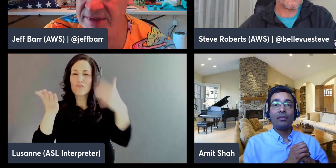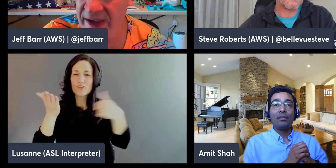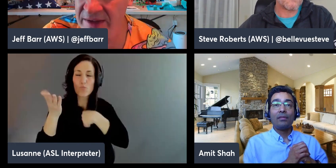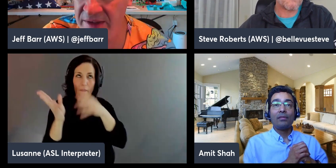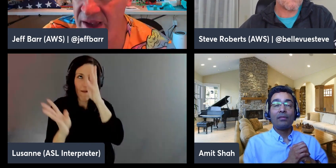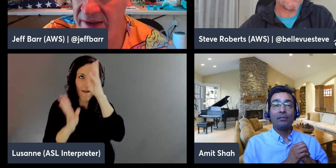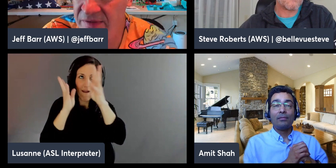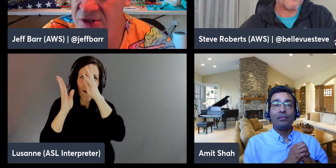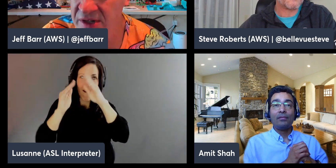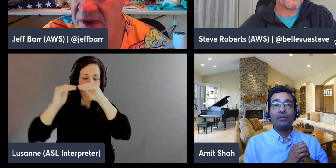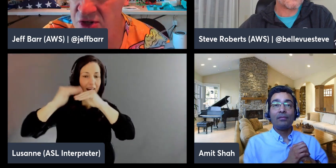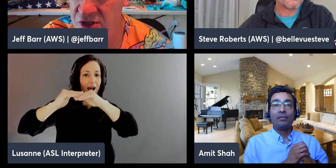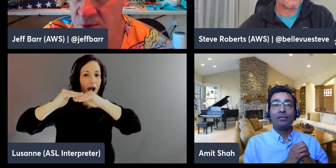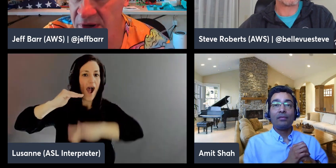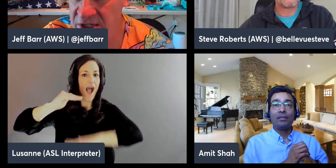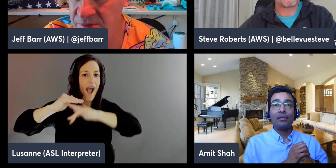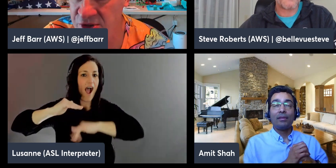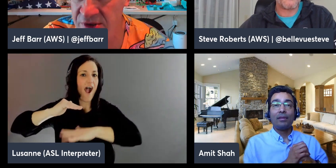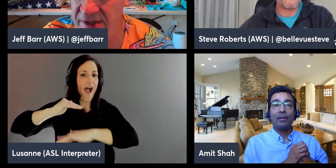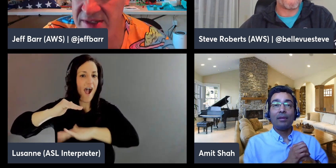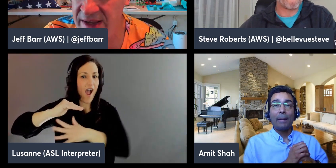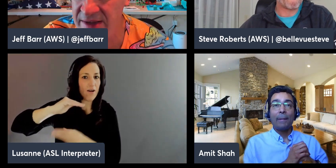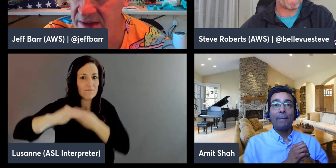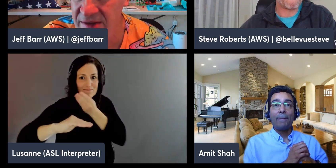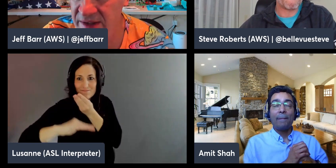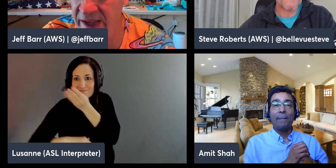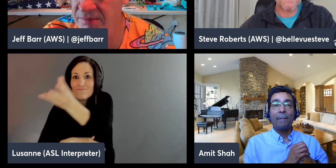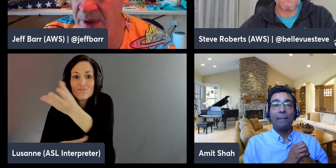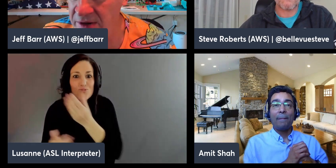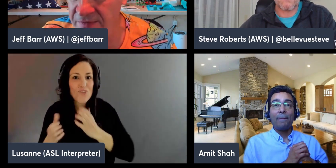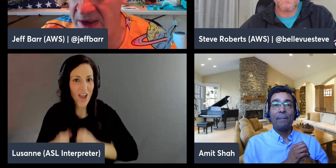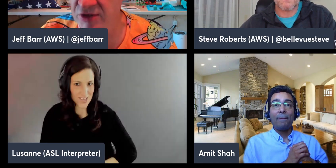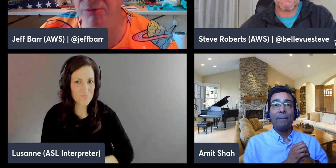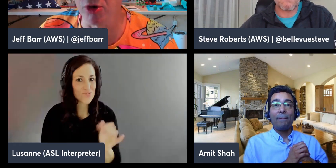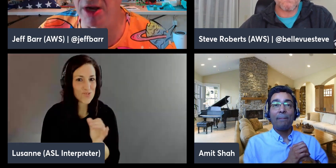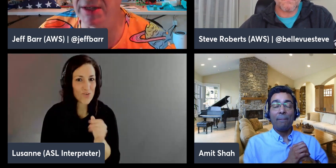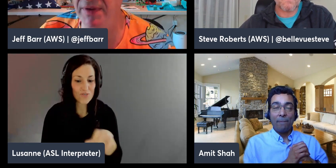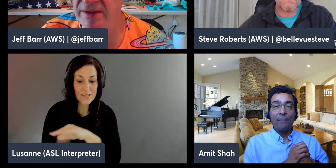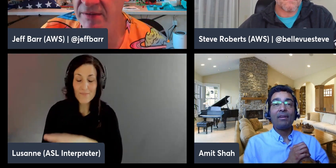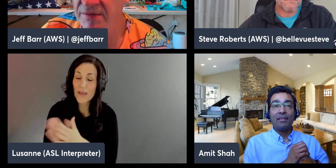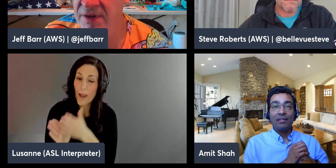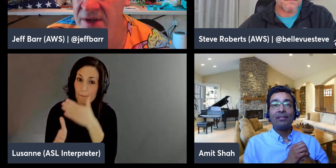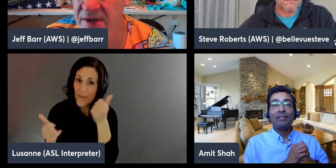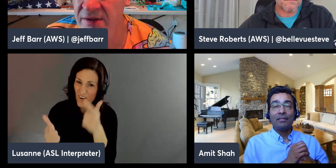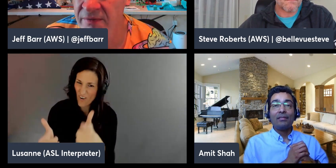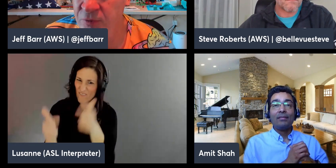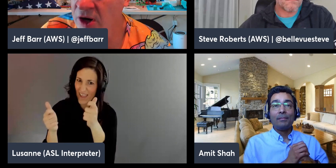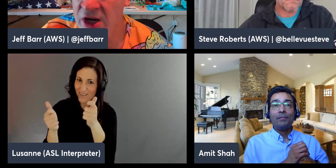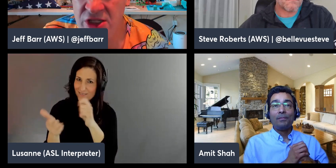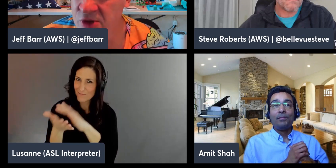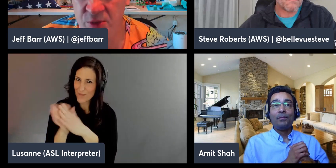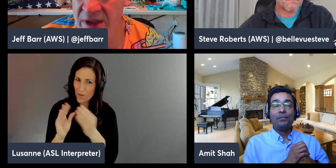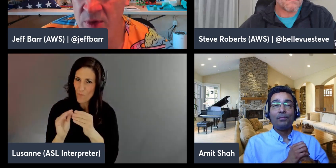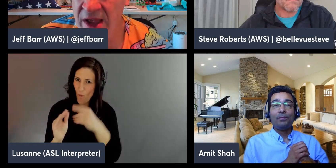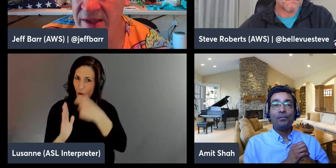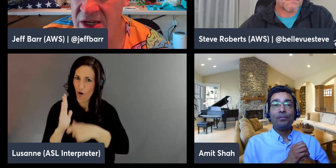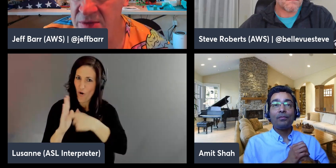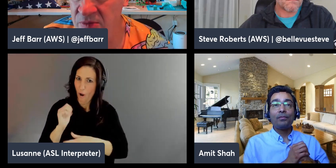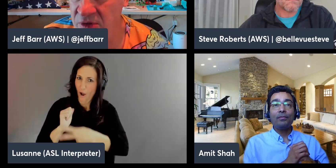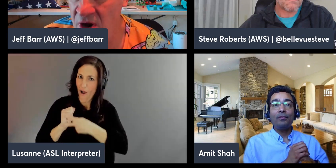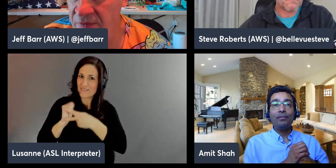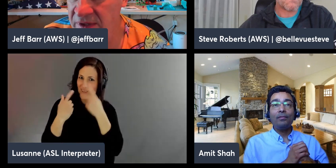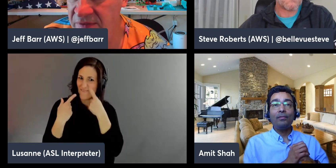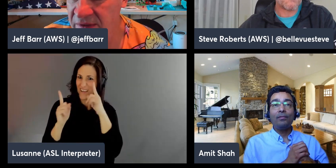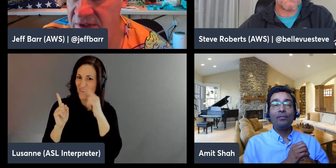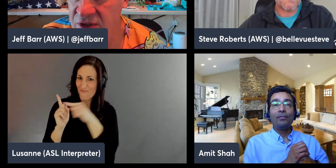surface and give those innovations to our customers. So things get better, faster, and more cost effective for our customers without the